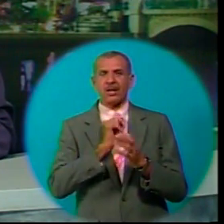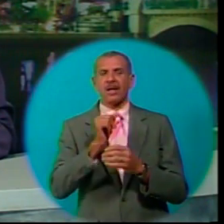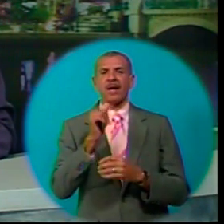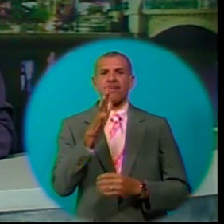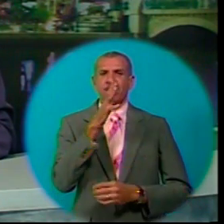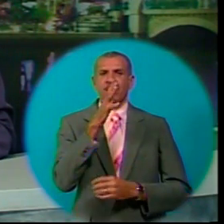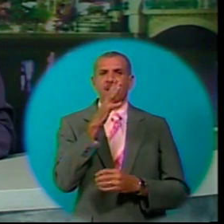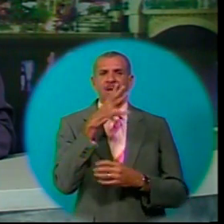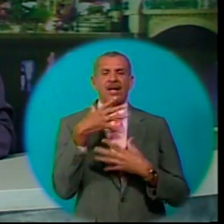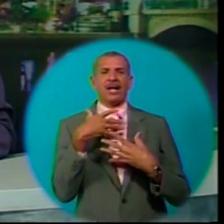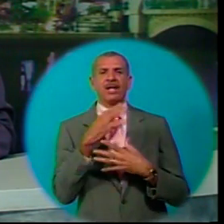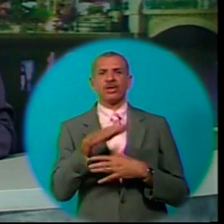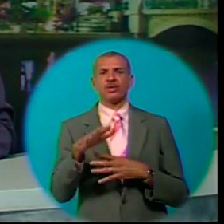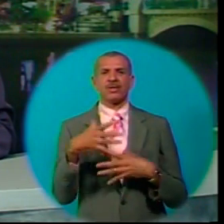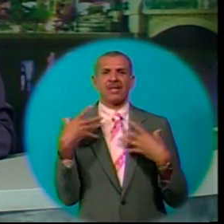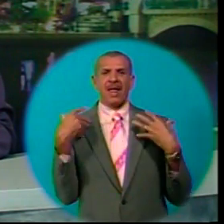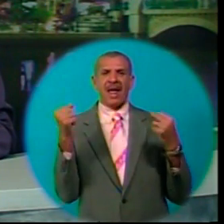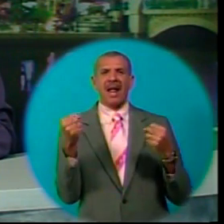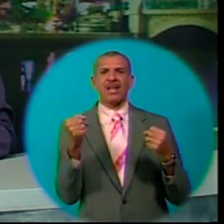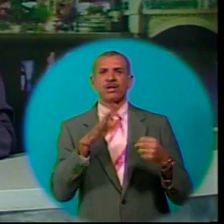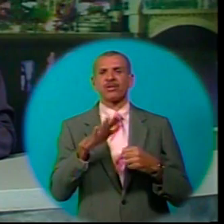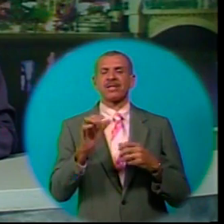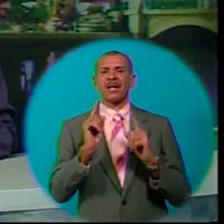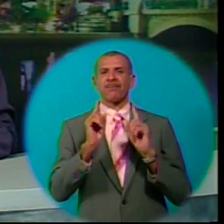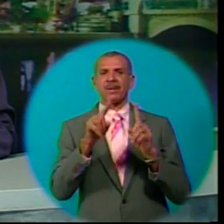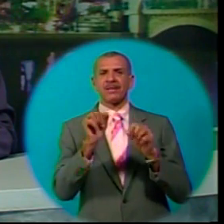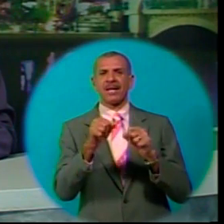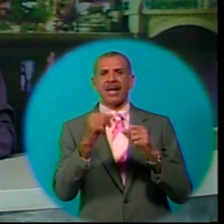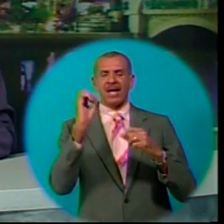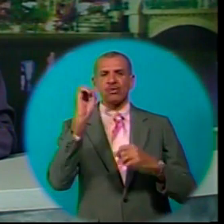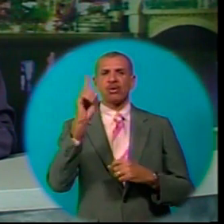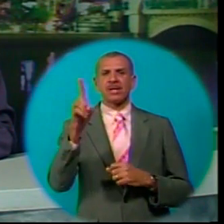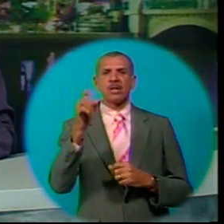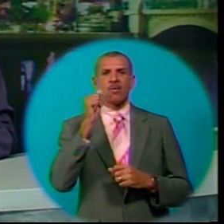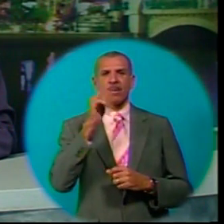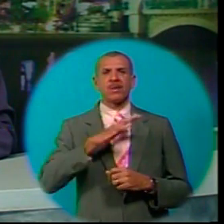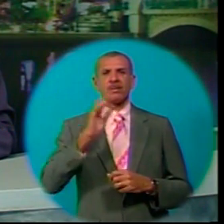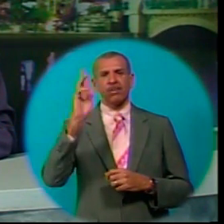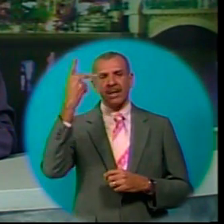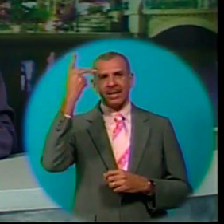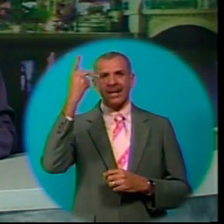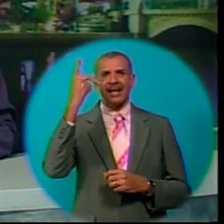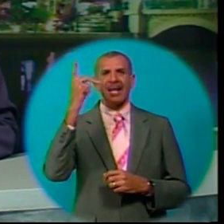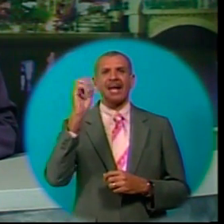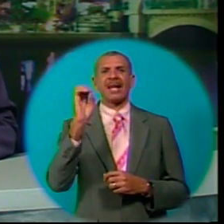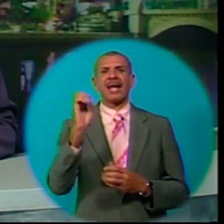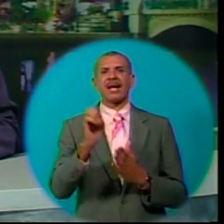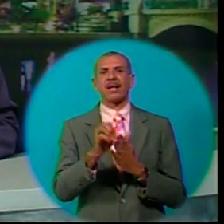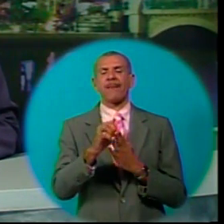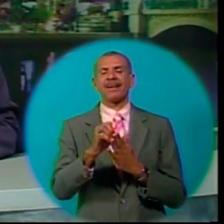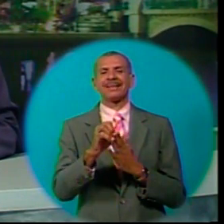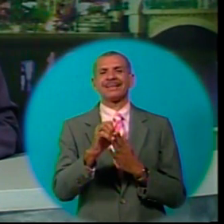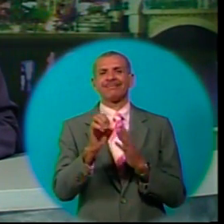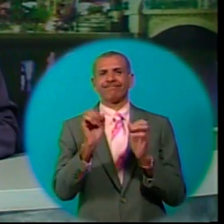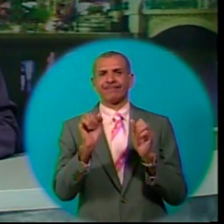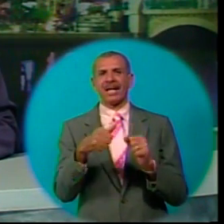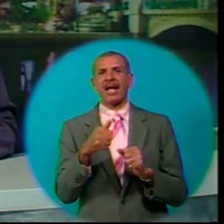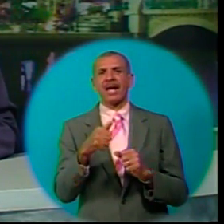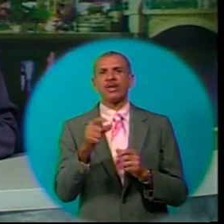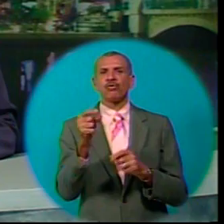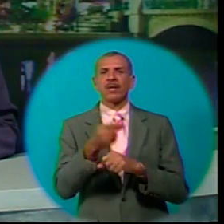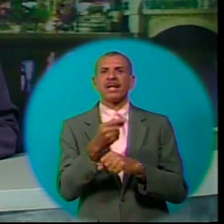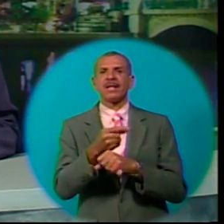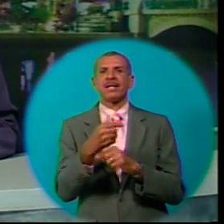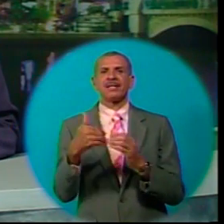maternal and child health, children's access to education, and women's political and economic status. Grenada is ahead of Barbados